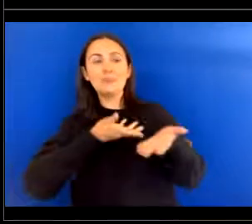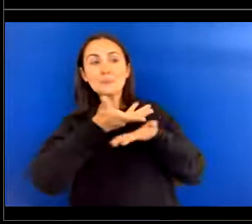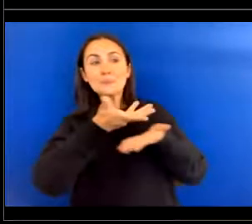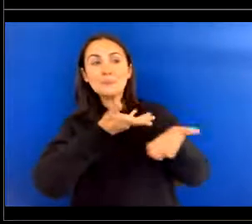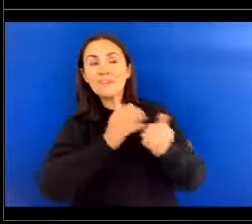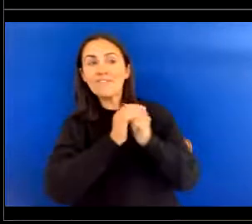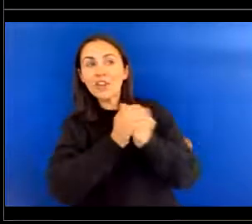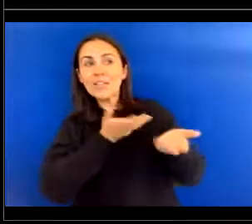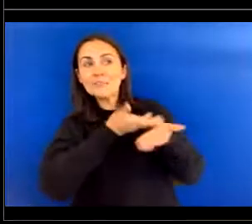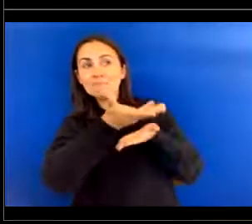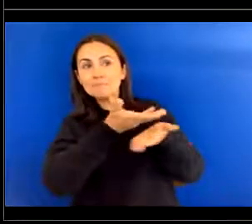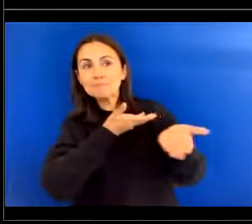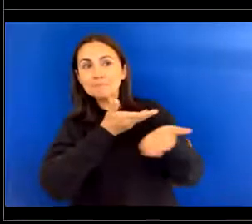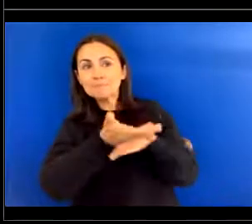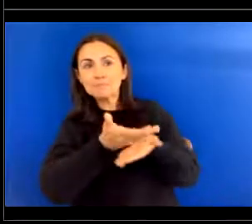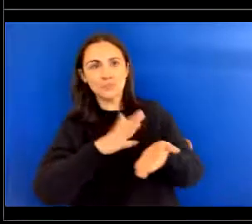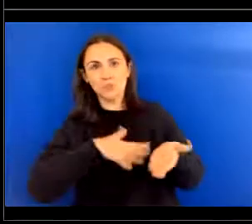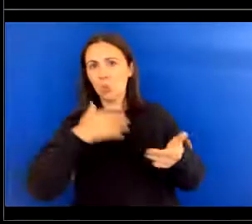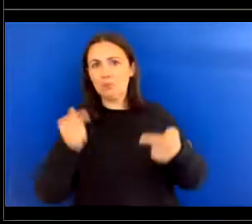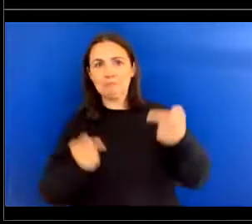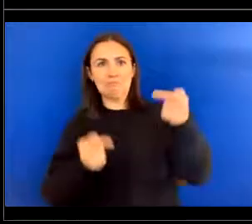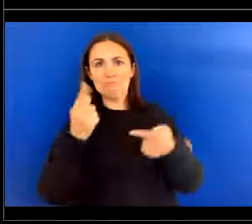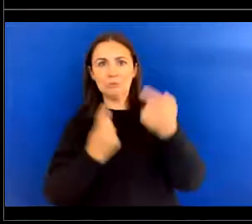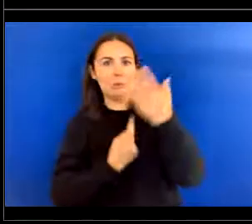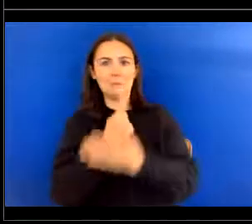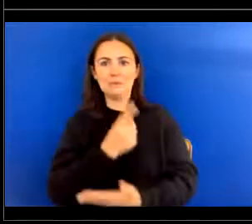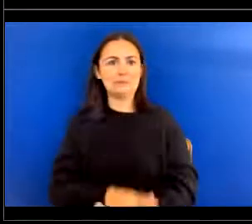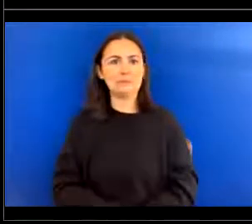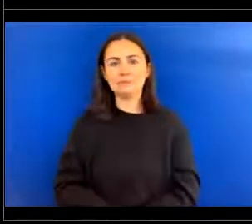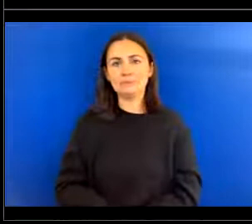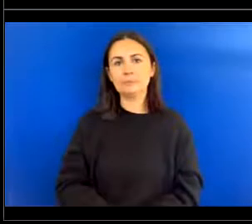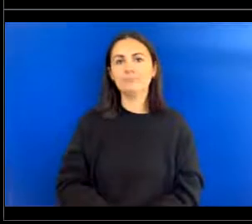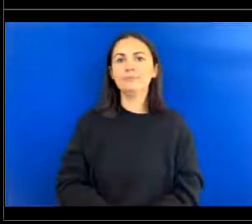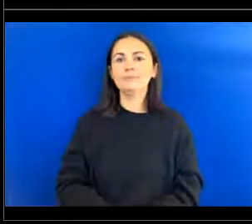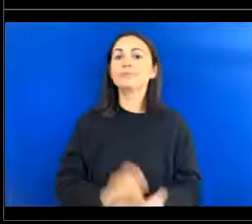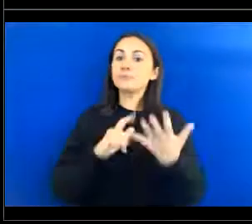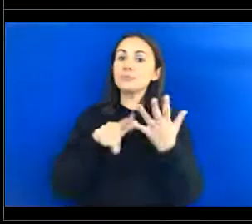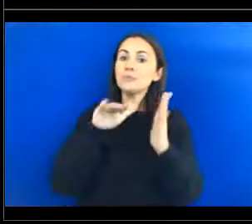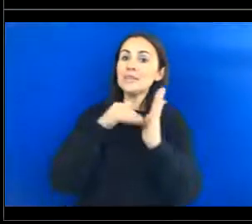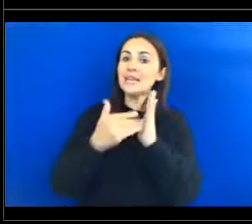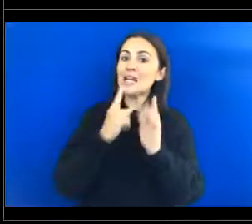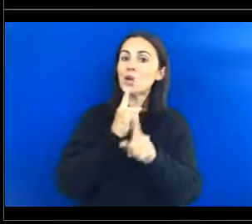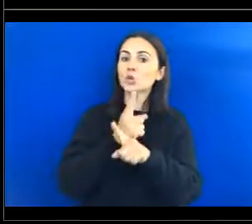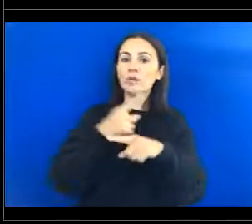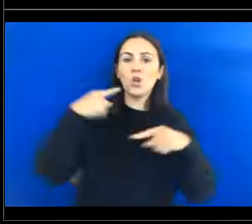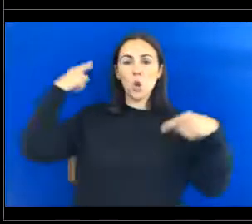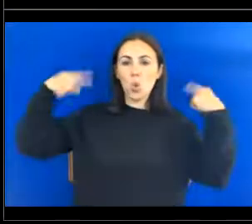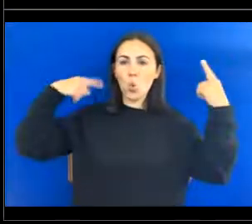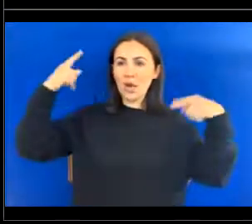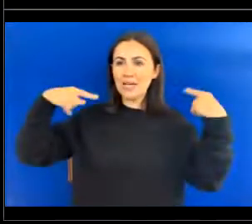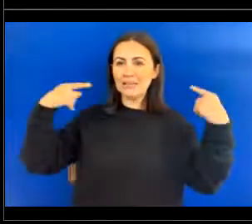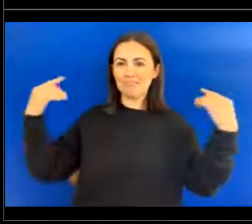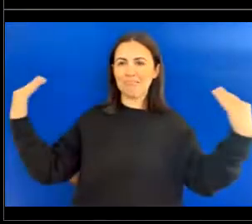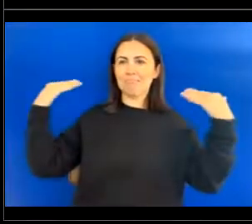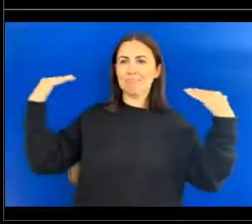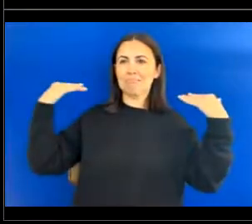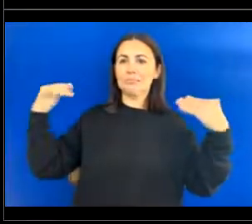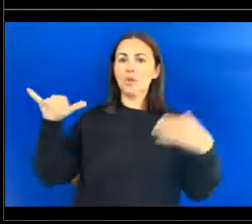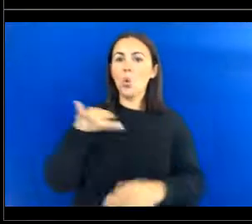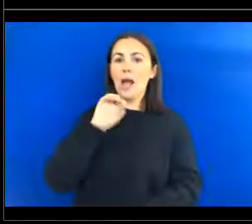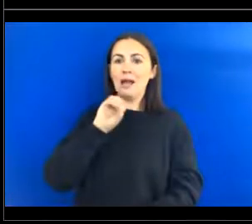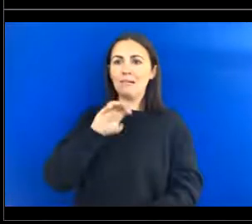Okay, thanks, Bridget. So we're now going to talk about noise and animals. So we'll move on.